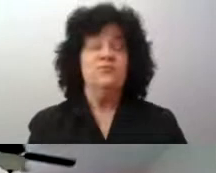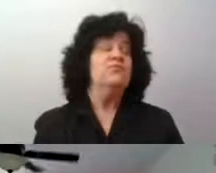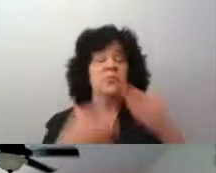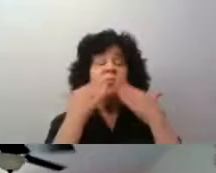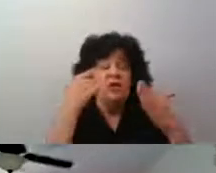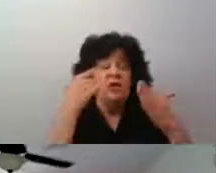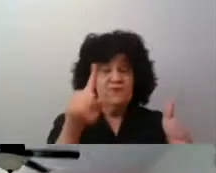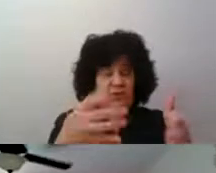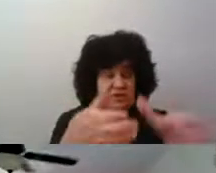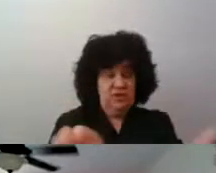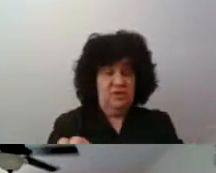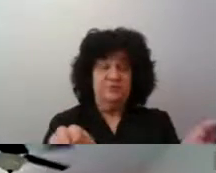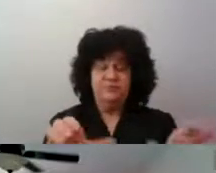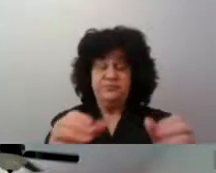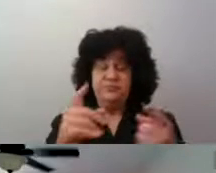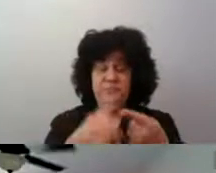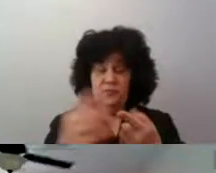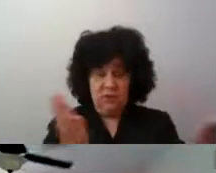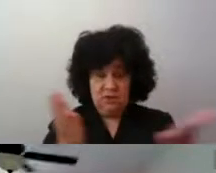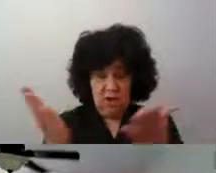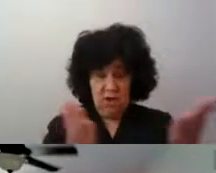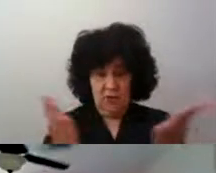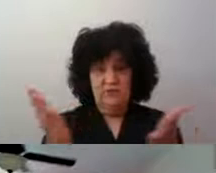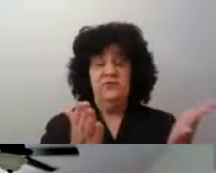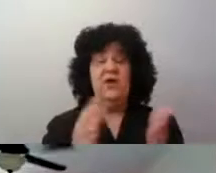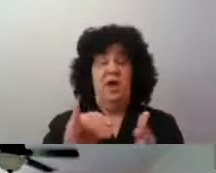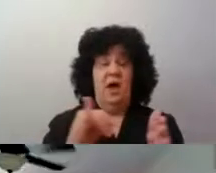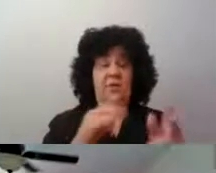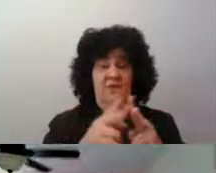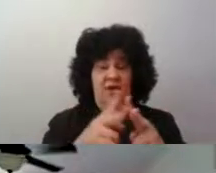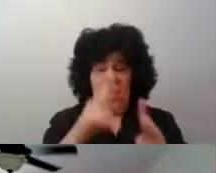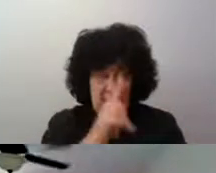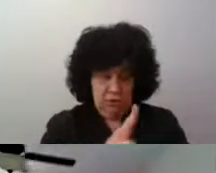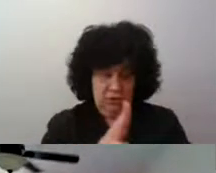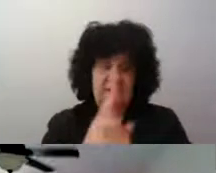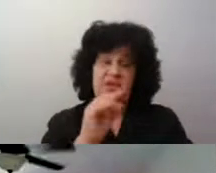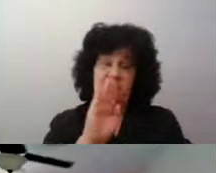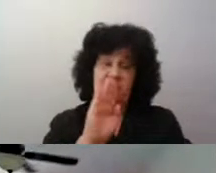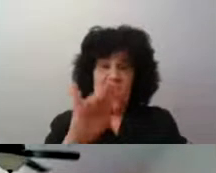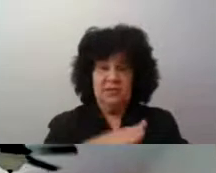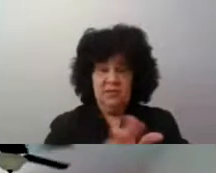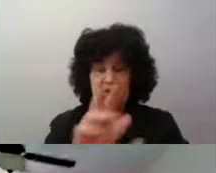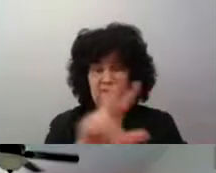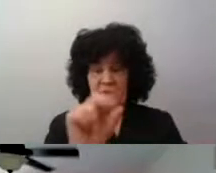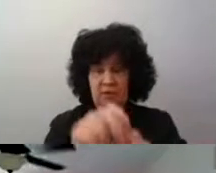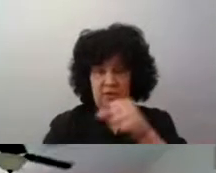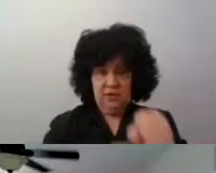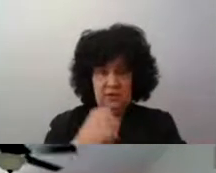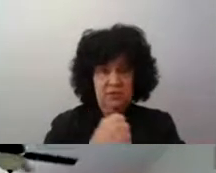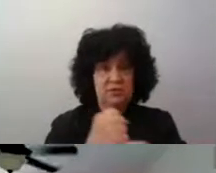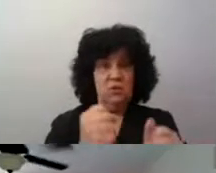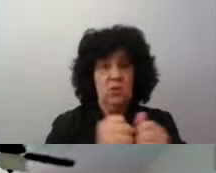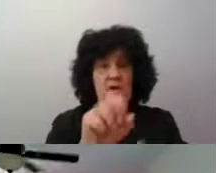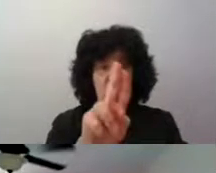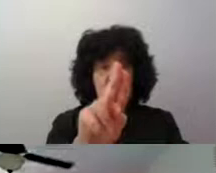industry partnership subcommittee. I'm really honored and committed. I spent 30 years at the United States Postal Service and loved every day of